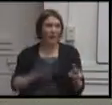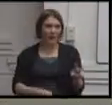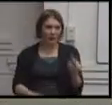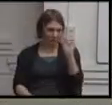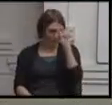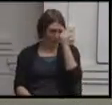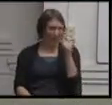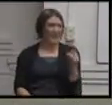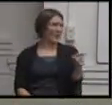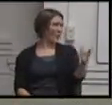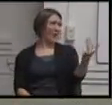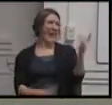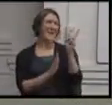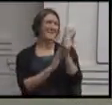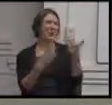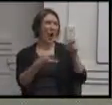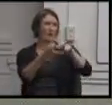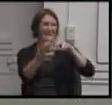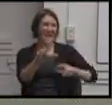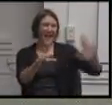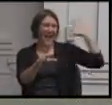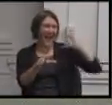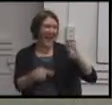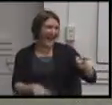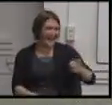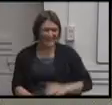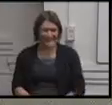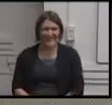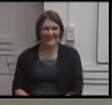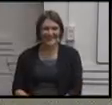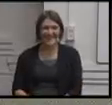Sounded familiar, huh? Yeah, looked familiar anyway.